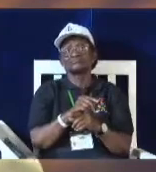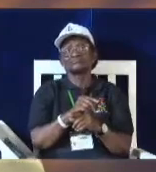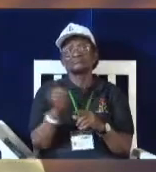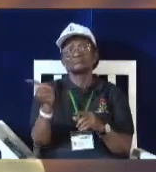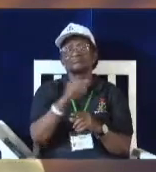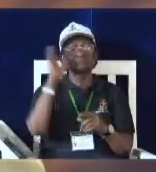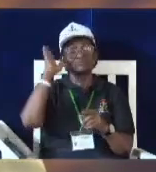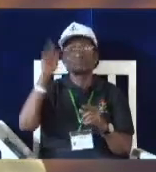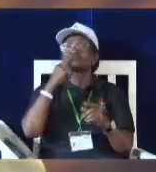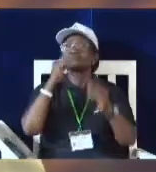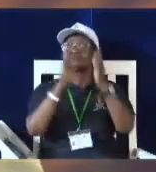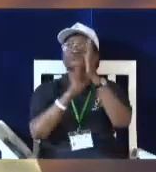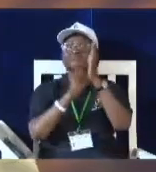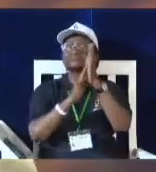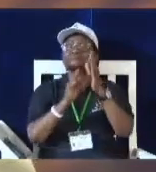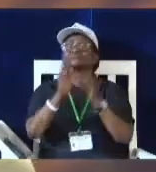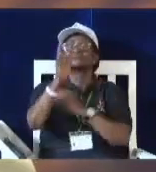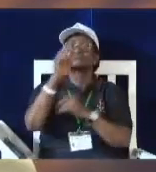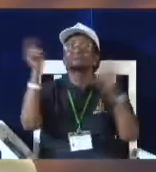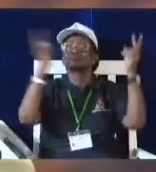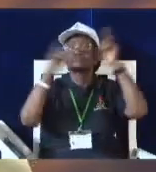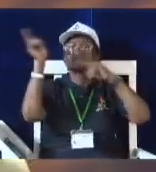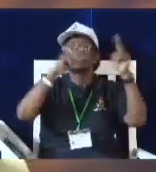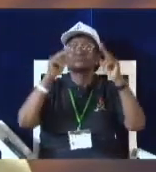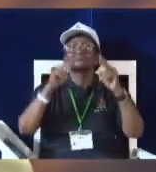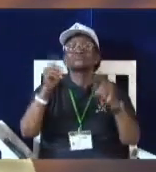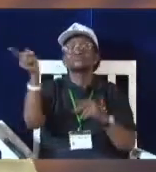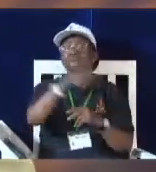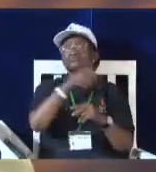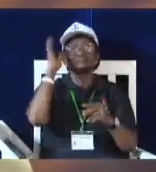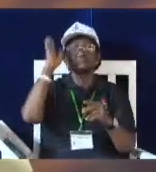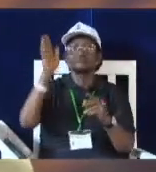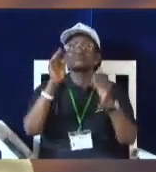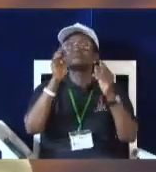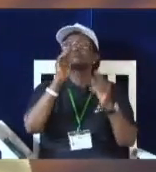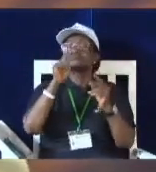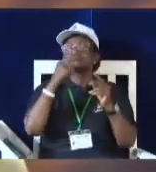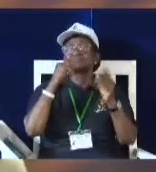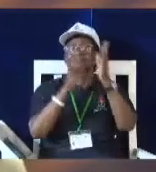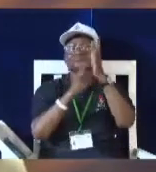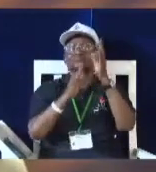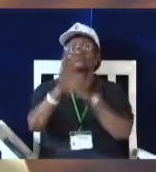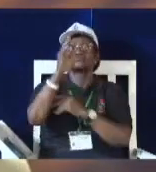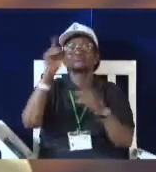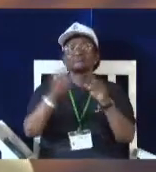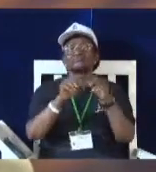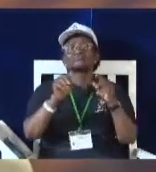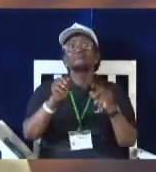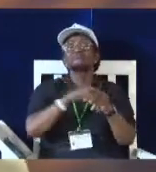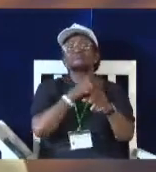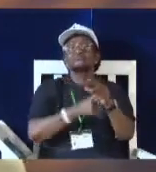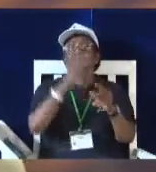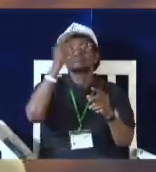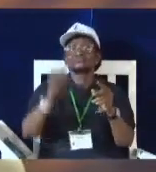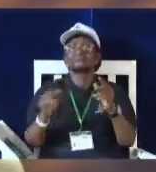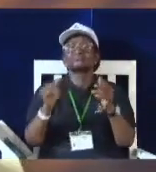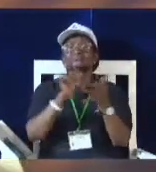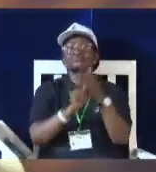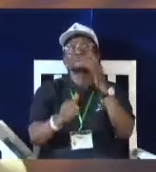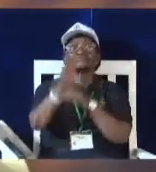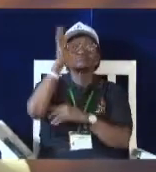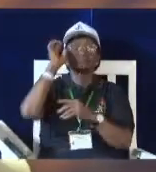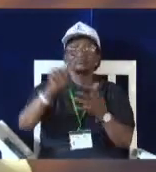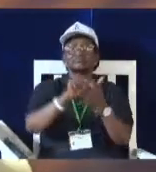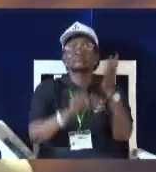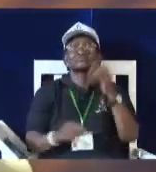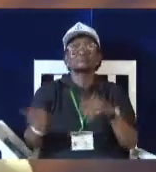You're going to praise God violently. You're going to praise Him so mightily that God will locate you in this huge